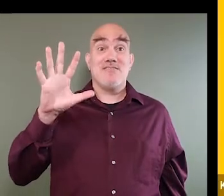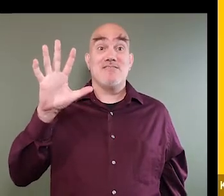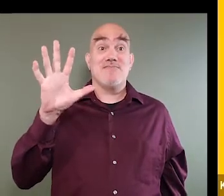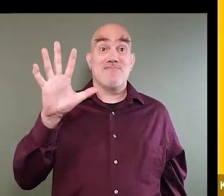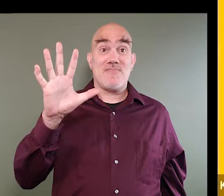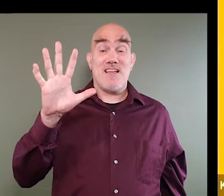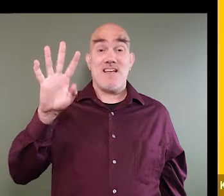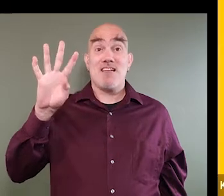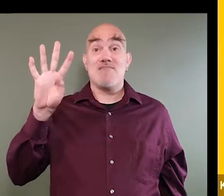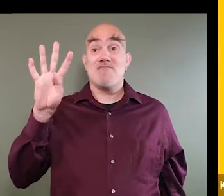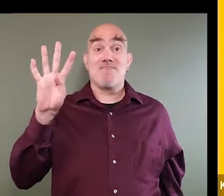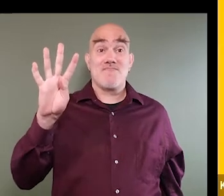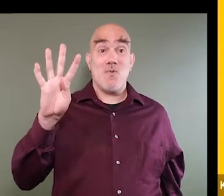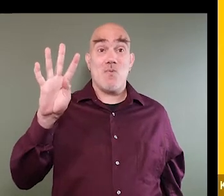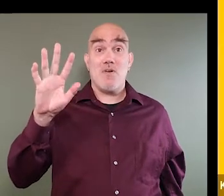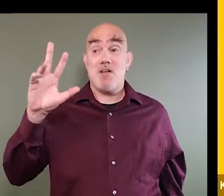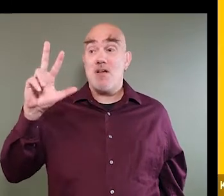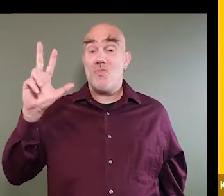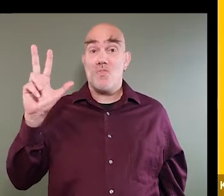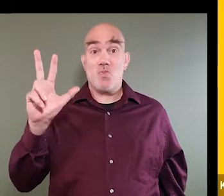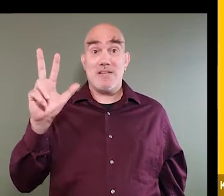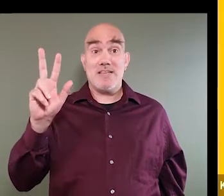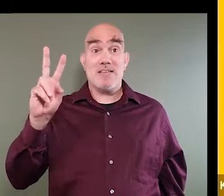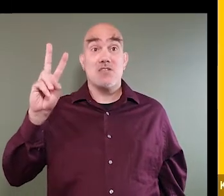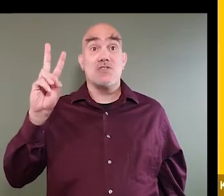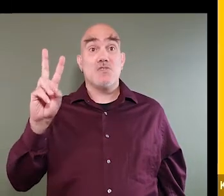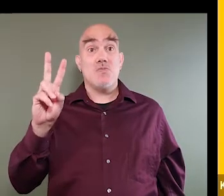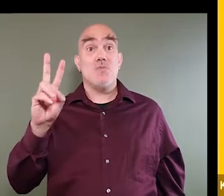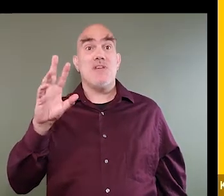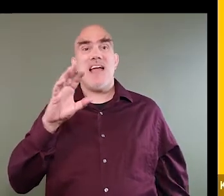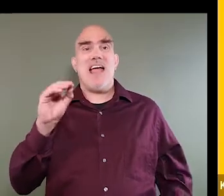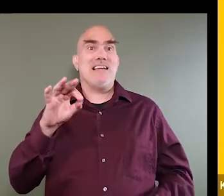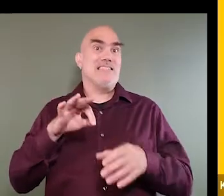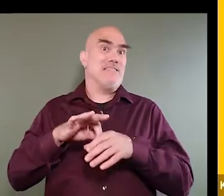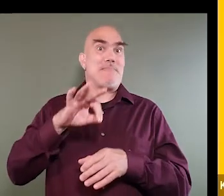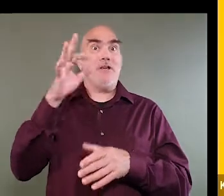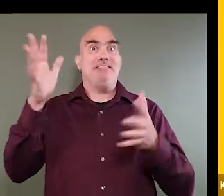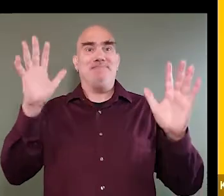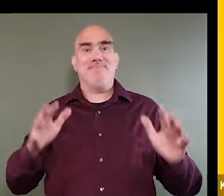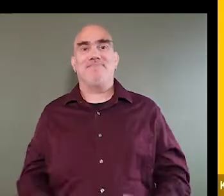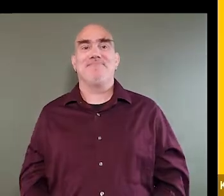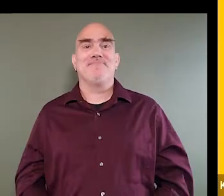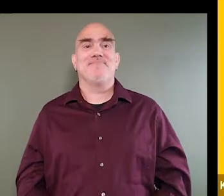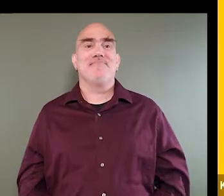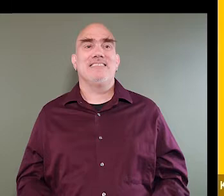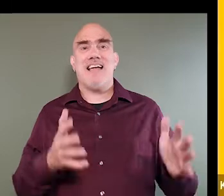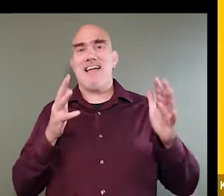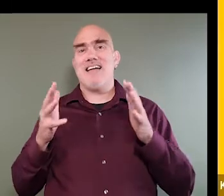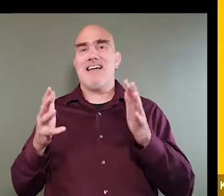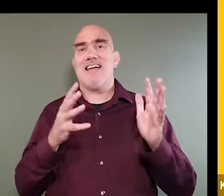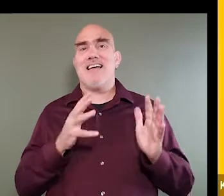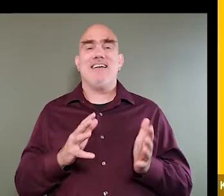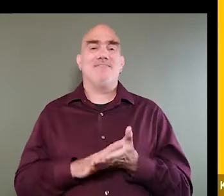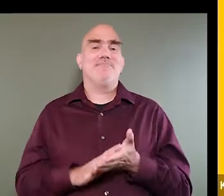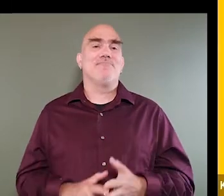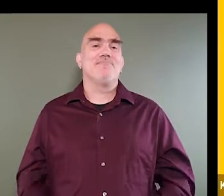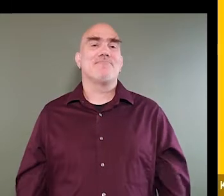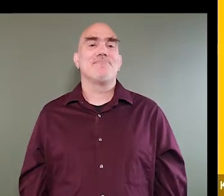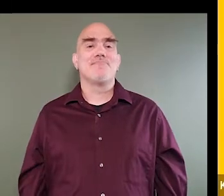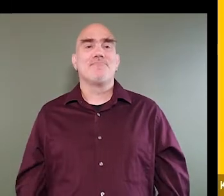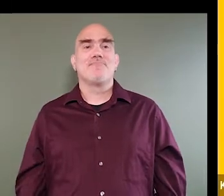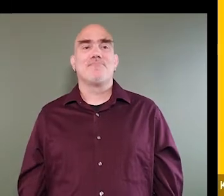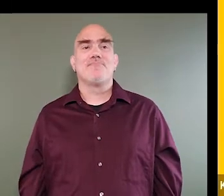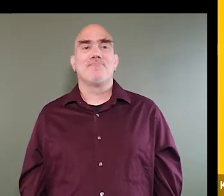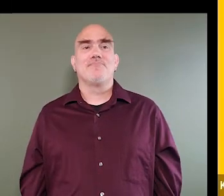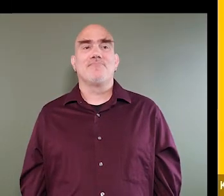5, 4, 3, 2, and spirit.